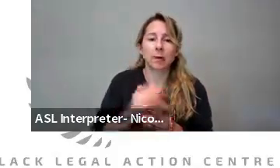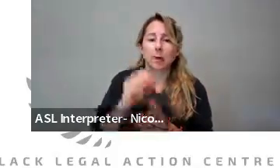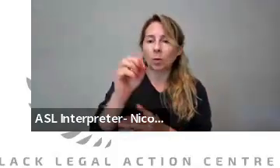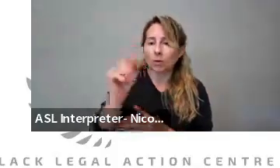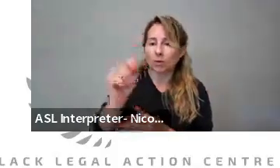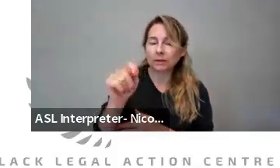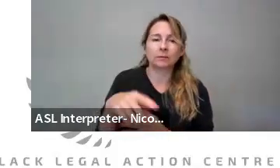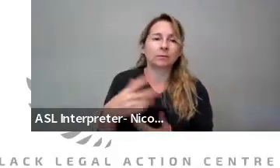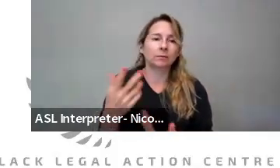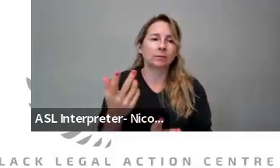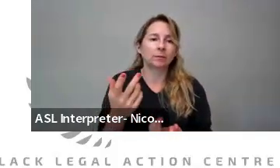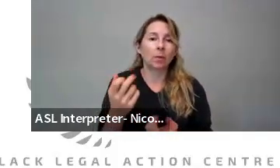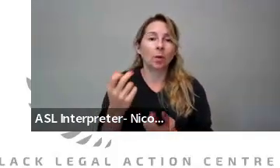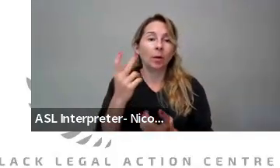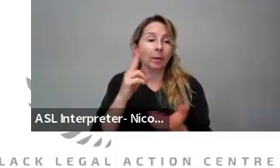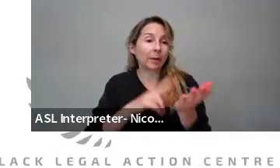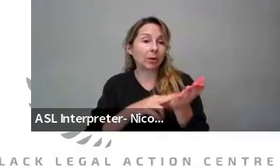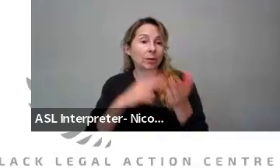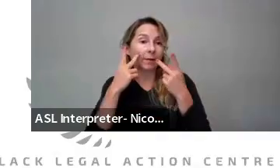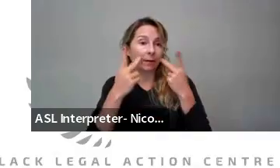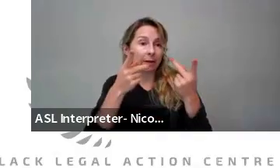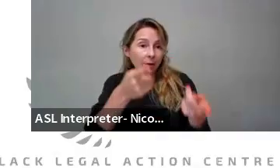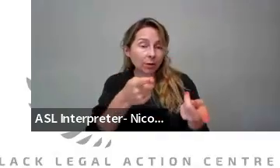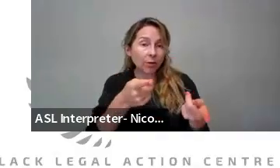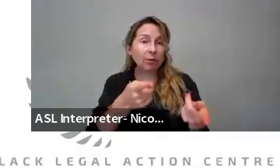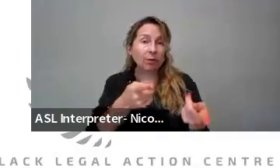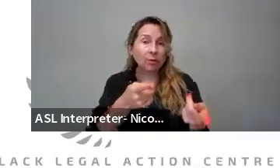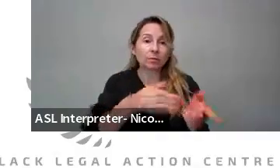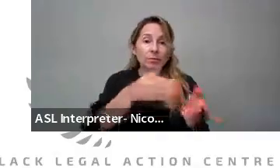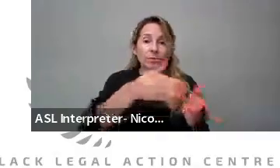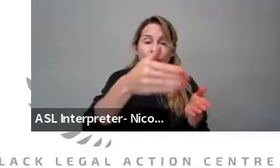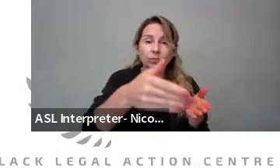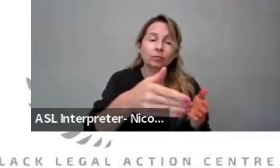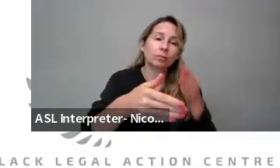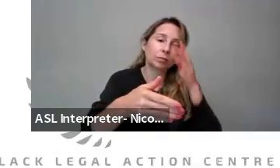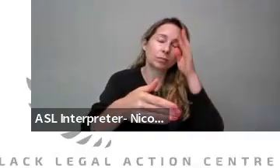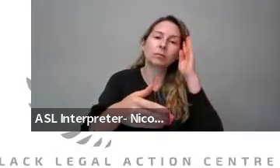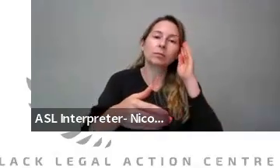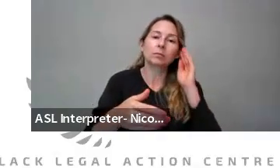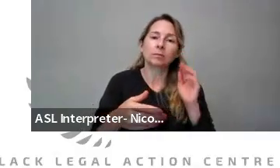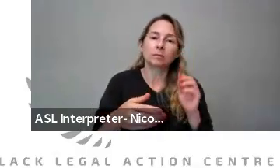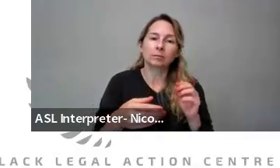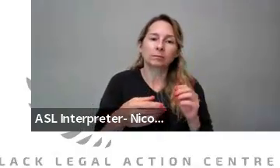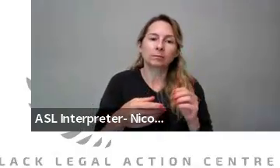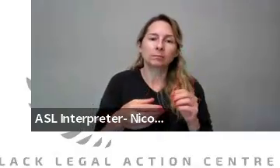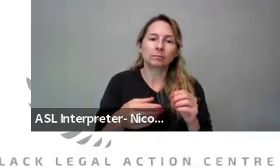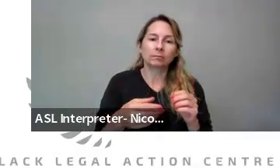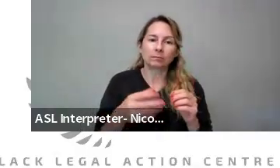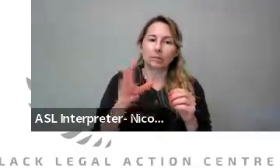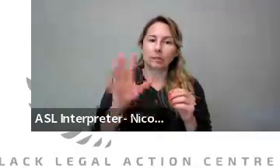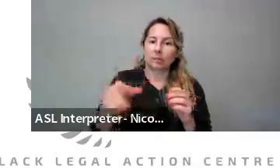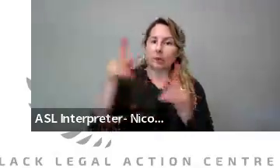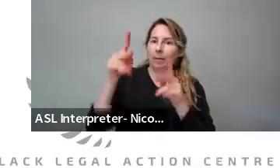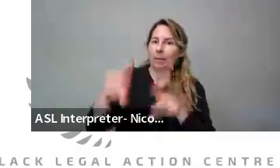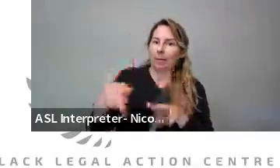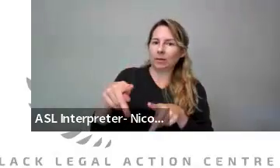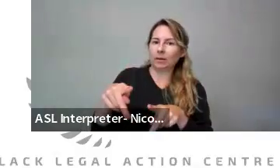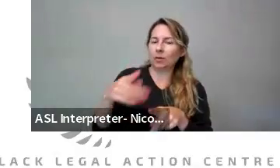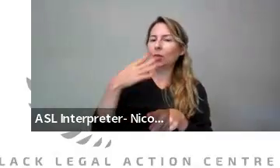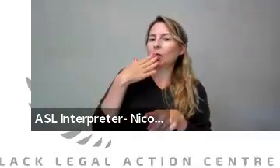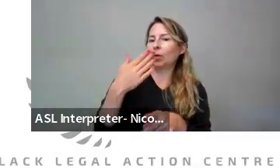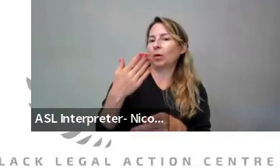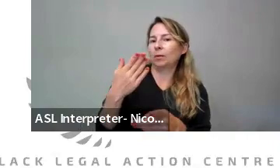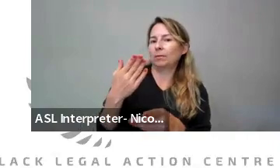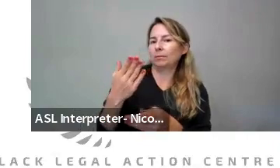nurse that visits your location, provides care to you, and is able to put forward to